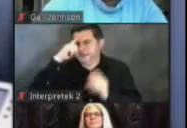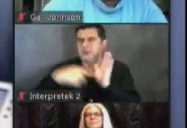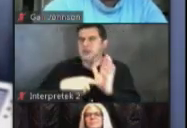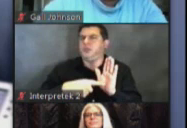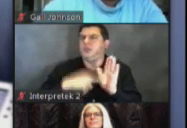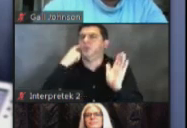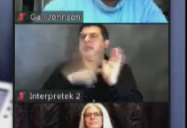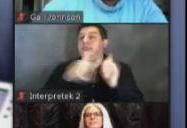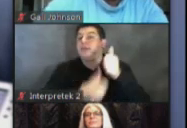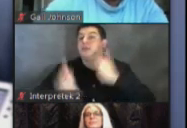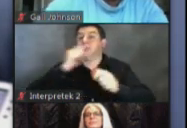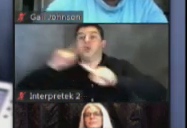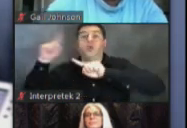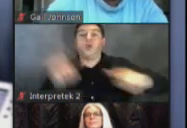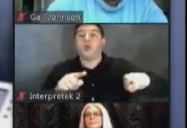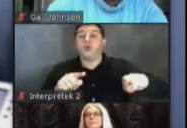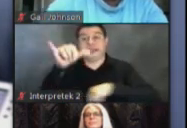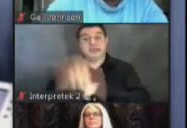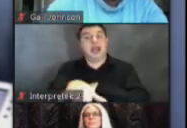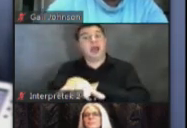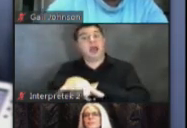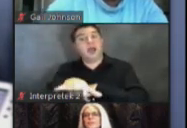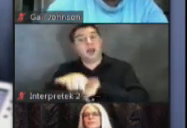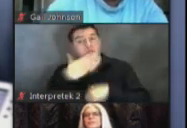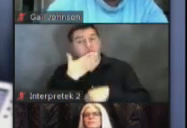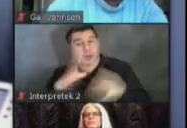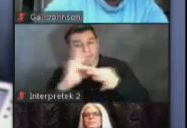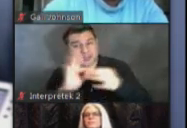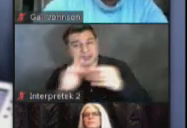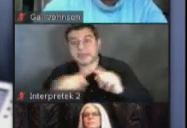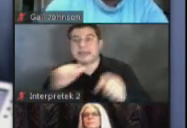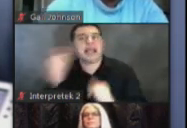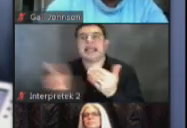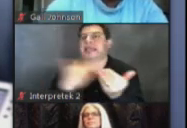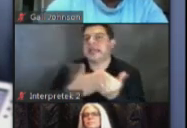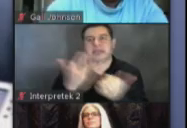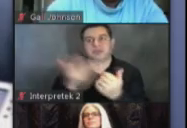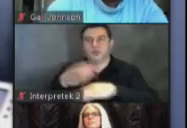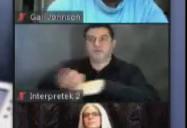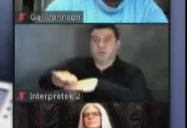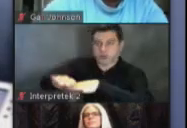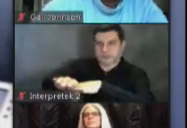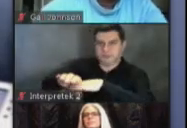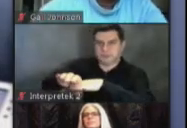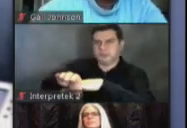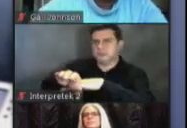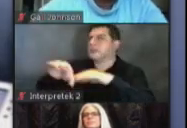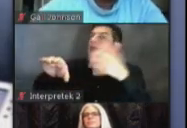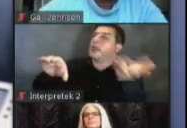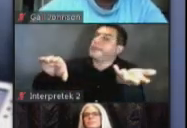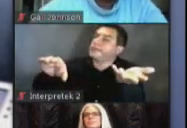the easiest to enforce. I've called it whack-a-mole enforcing in the past, and I think it would be more of the